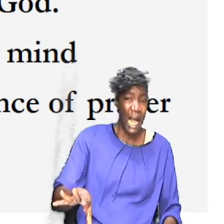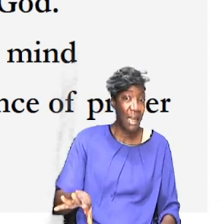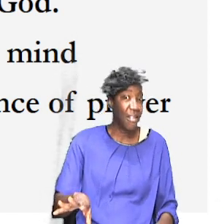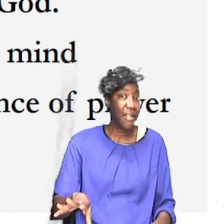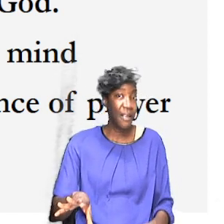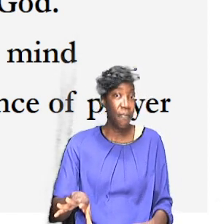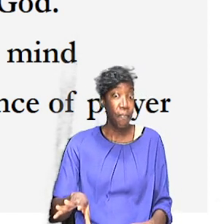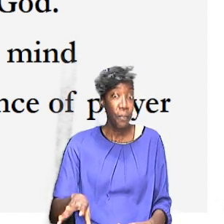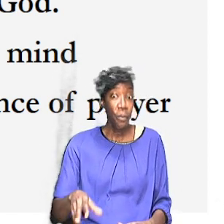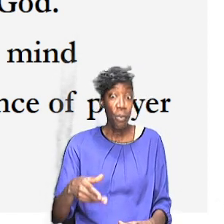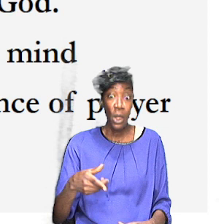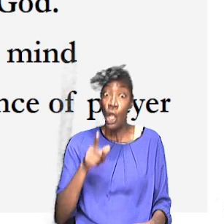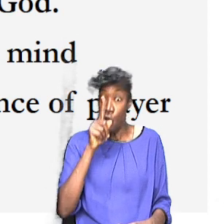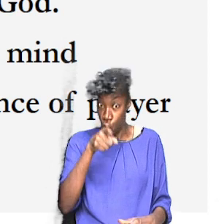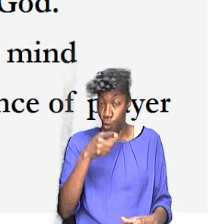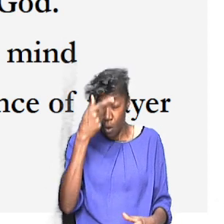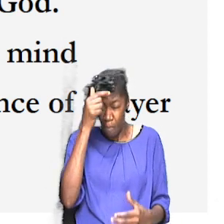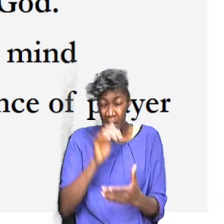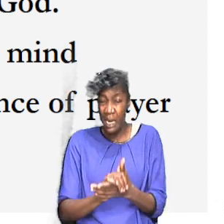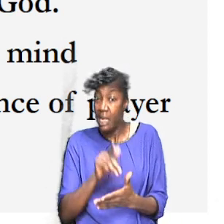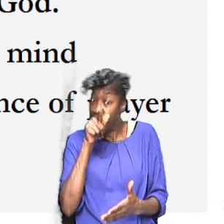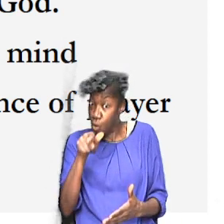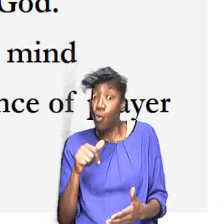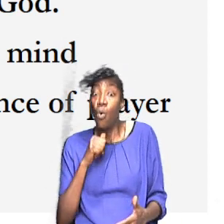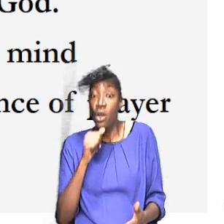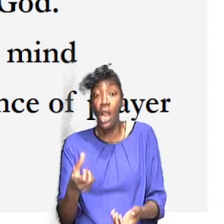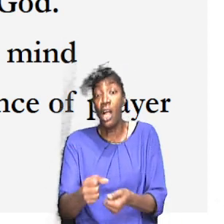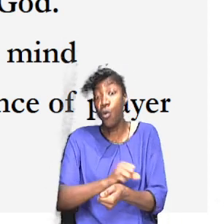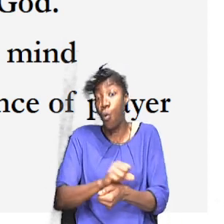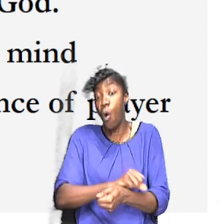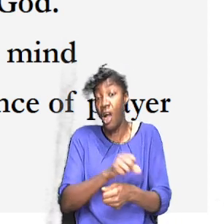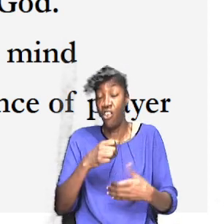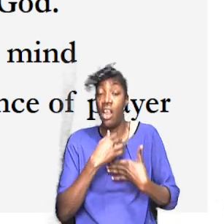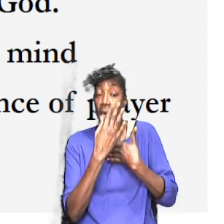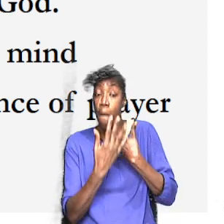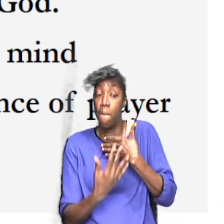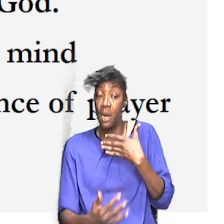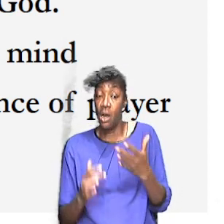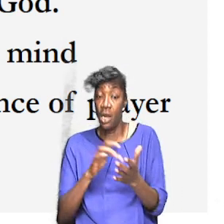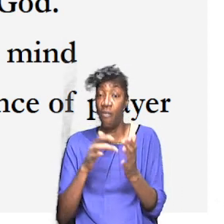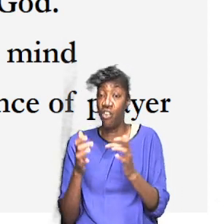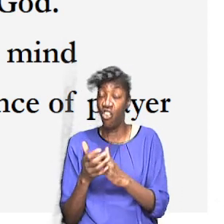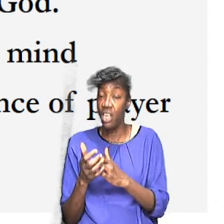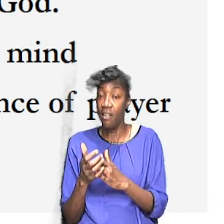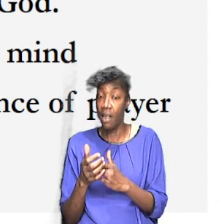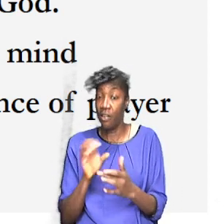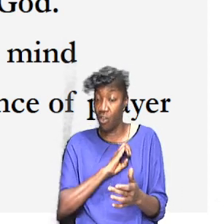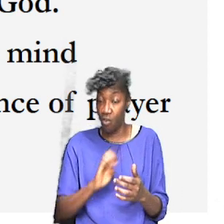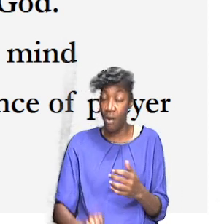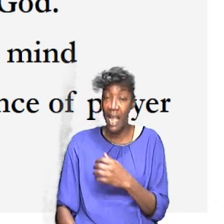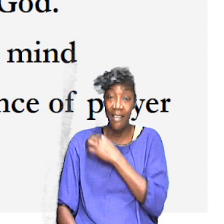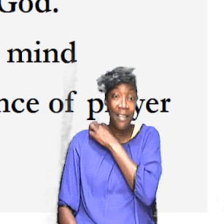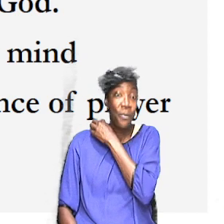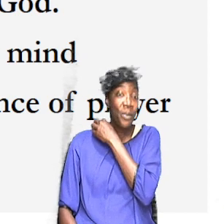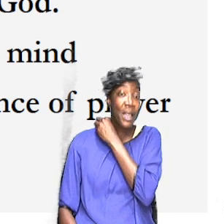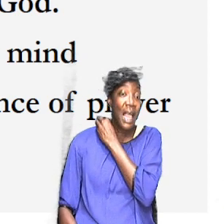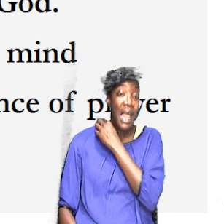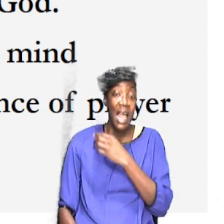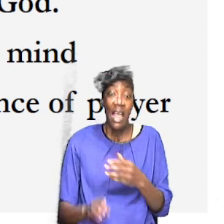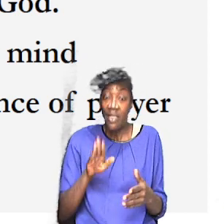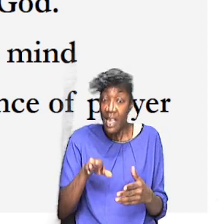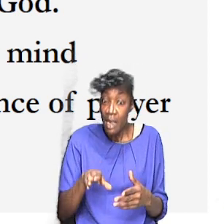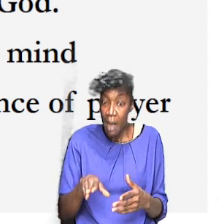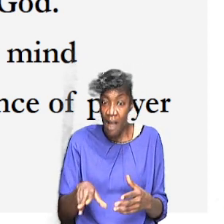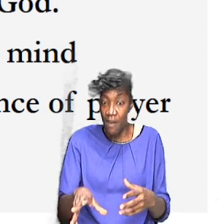to believe that you are not actually washed in the blood of Jesus Christ, amen, then he has somehow won part